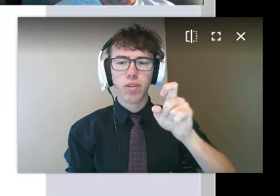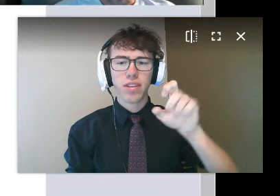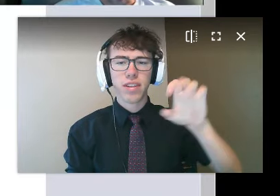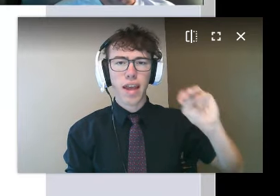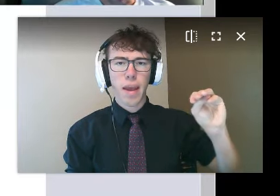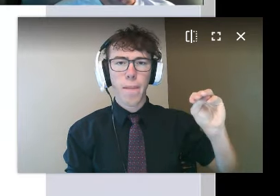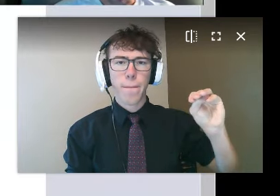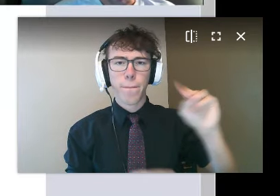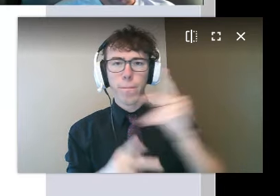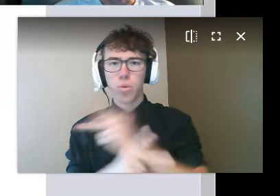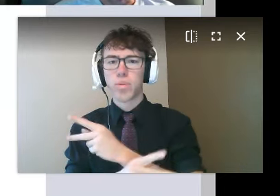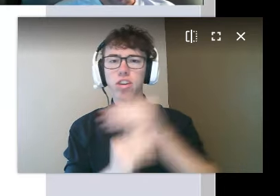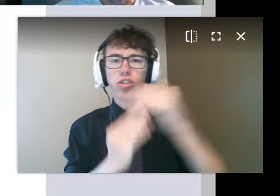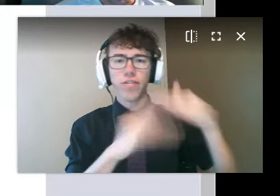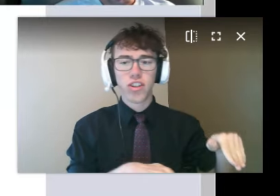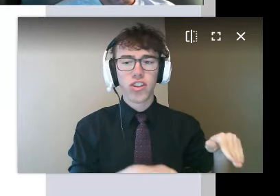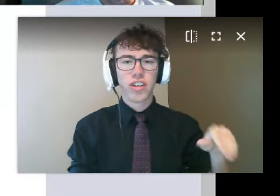And